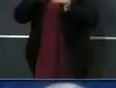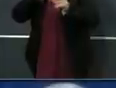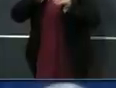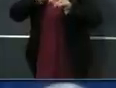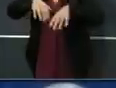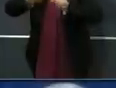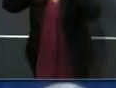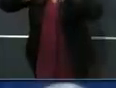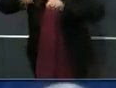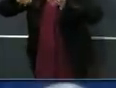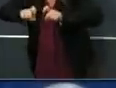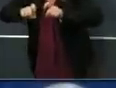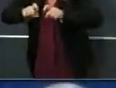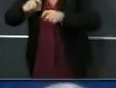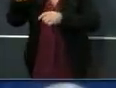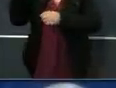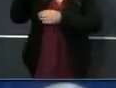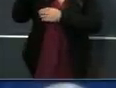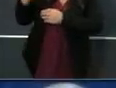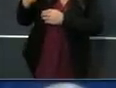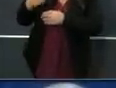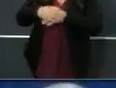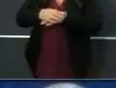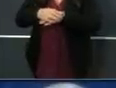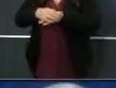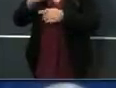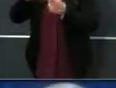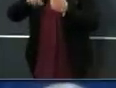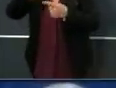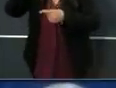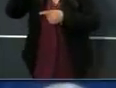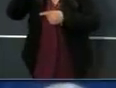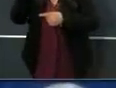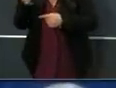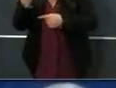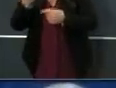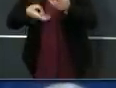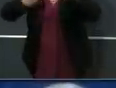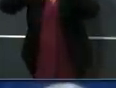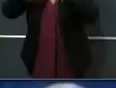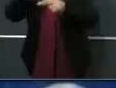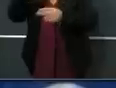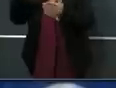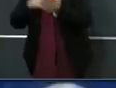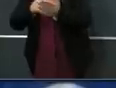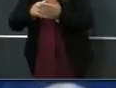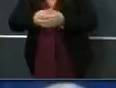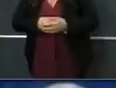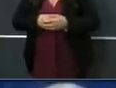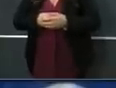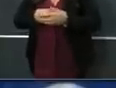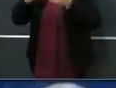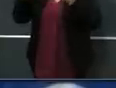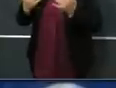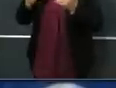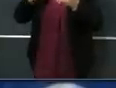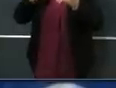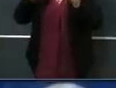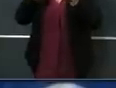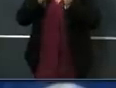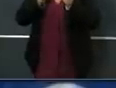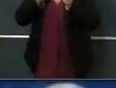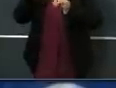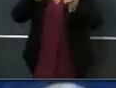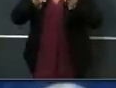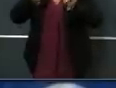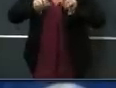to 10,000 by April 14th. We've been able to exceed that April 14th number in terms of the daily total